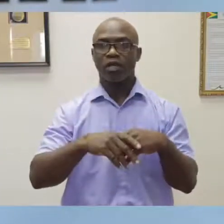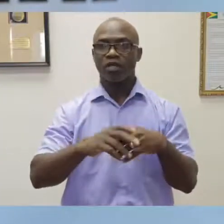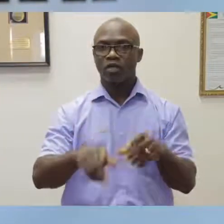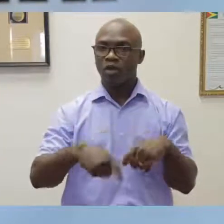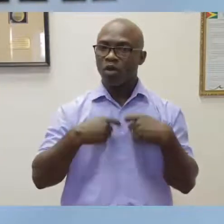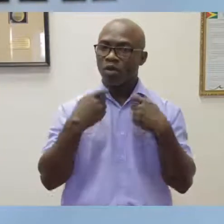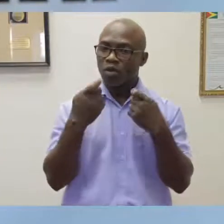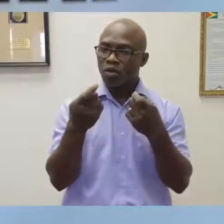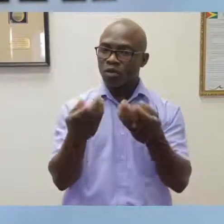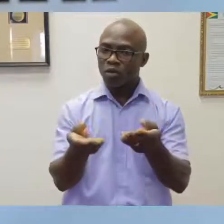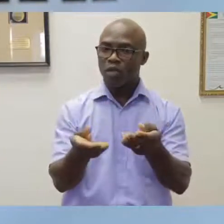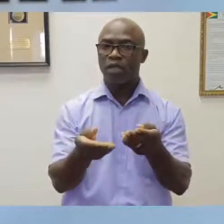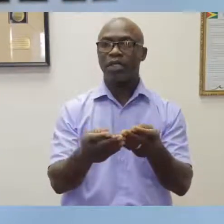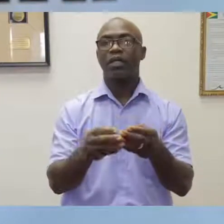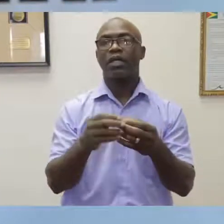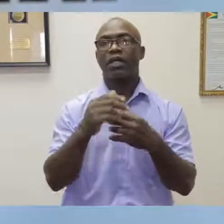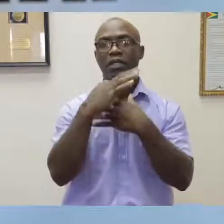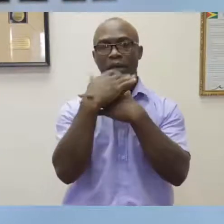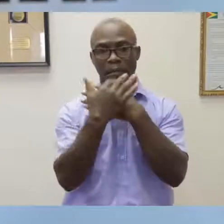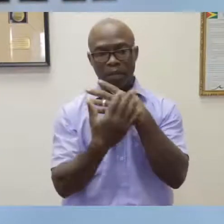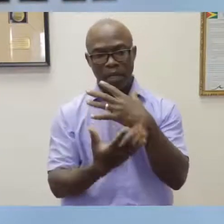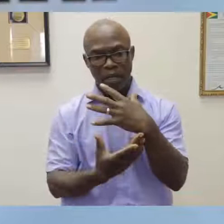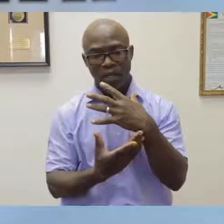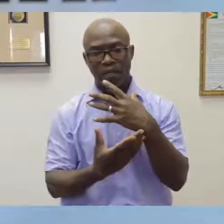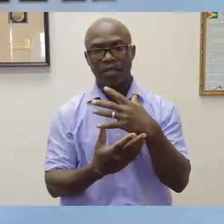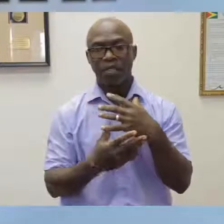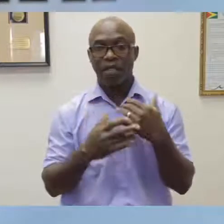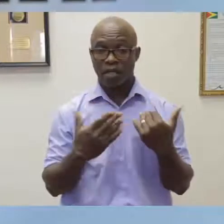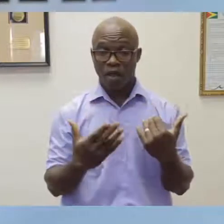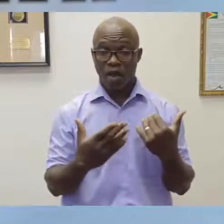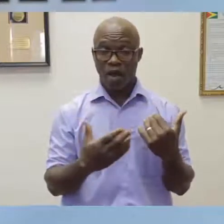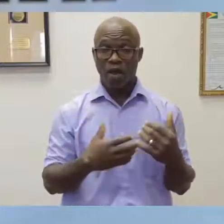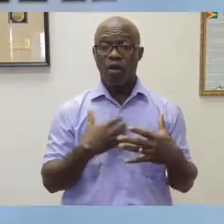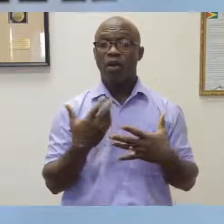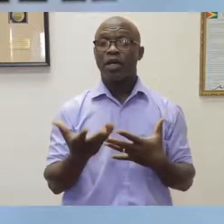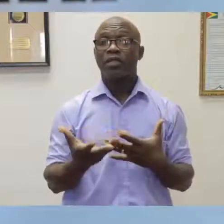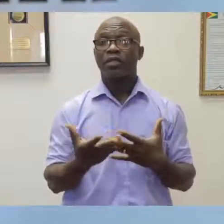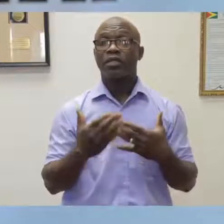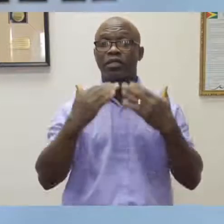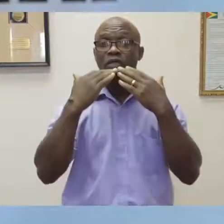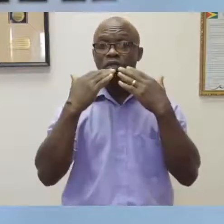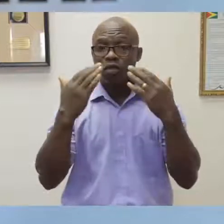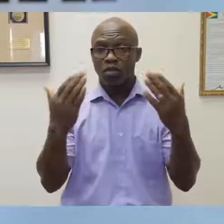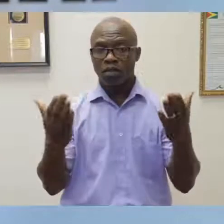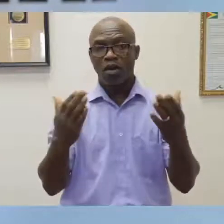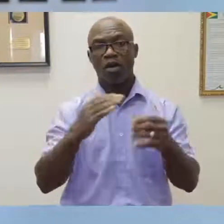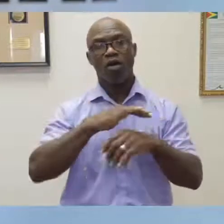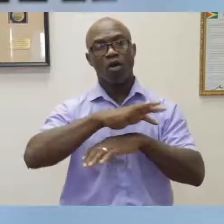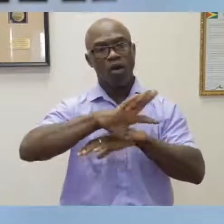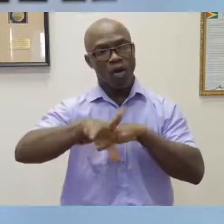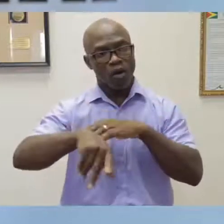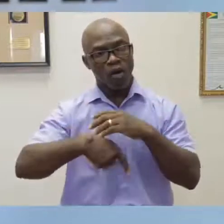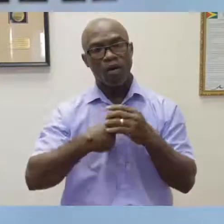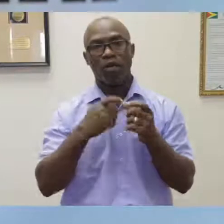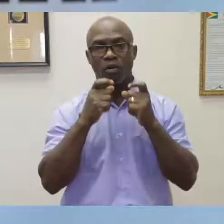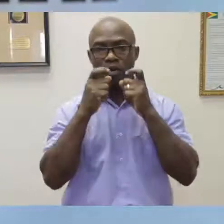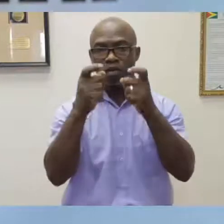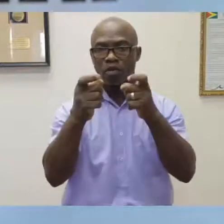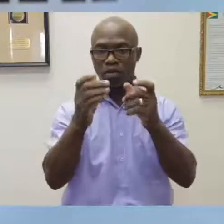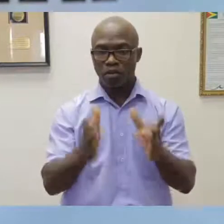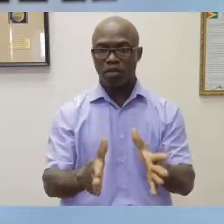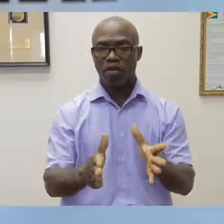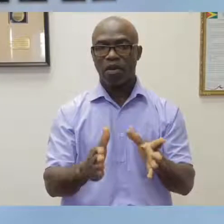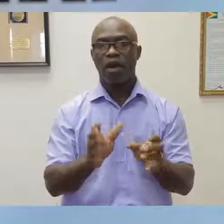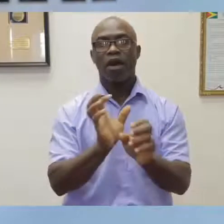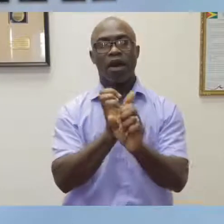I wish to take this opportunity to thank all our donors and to make